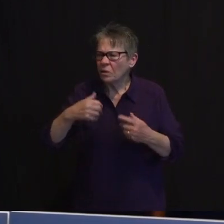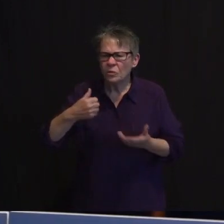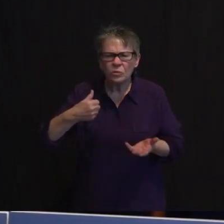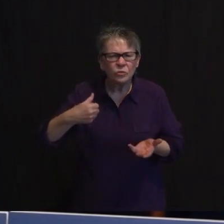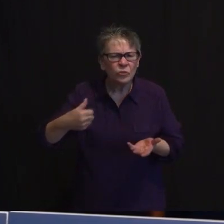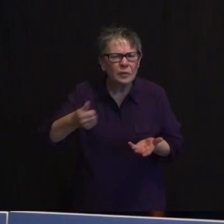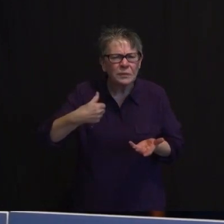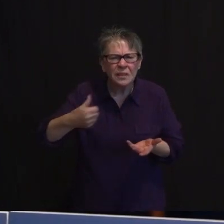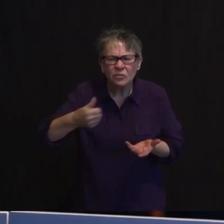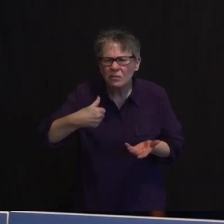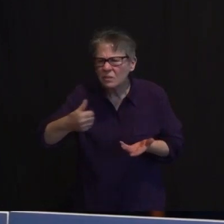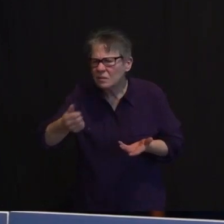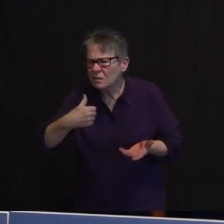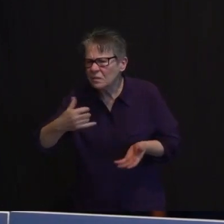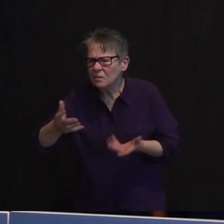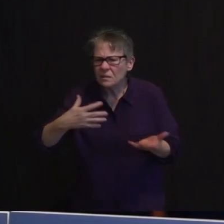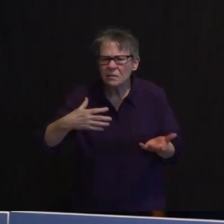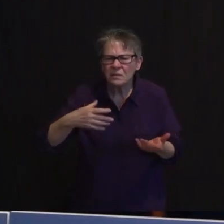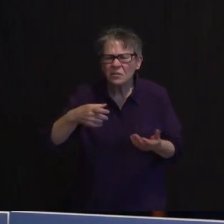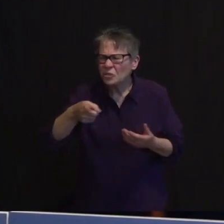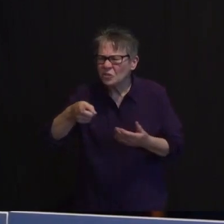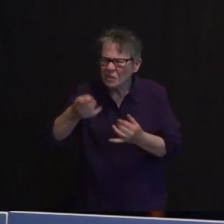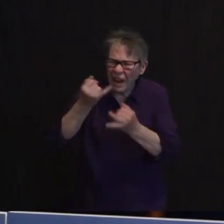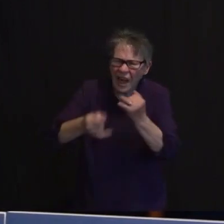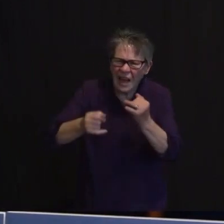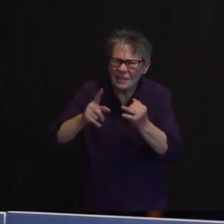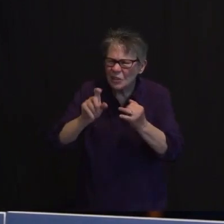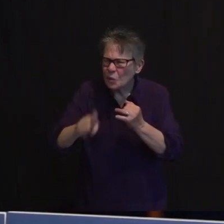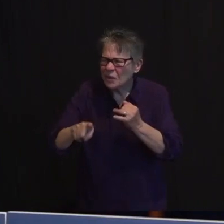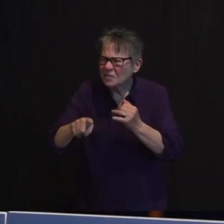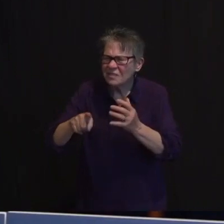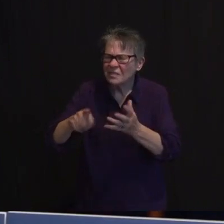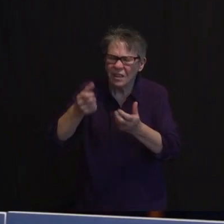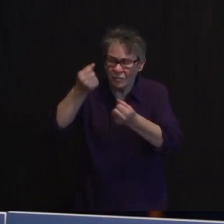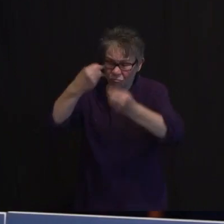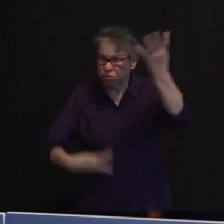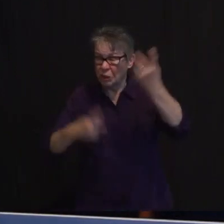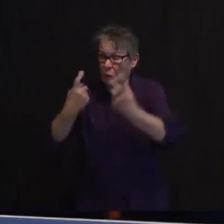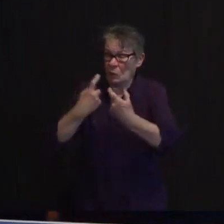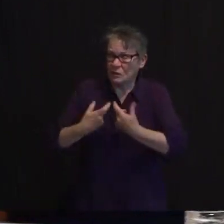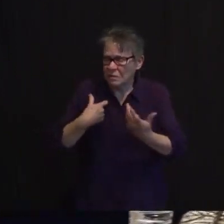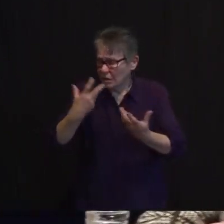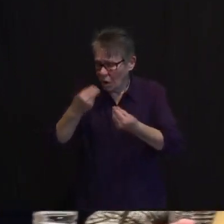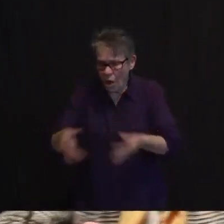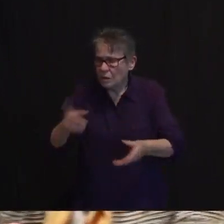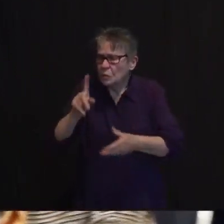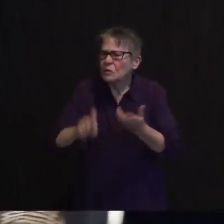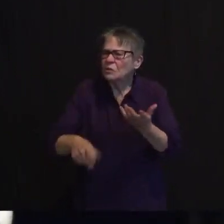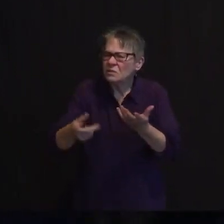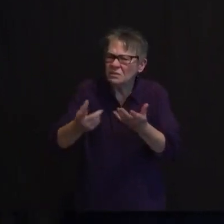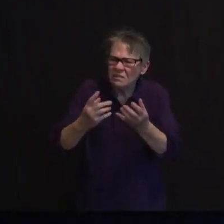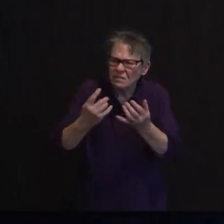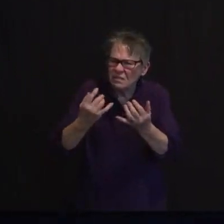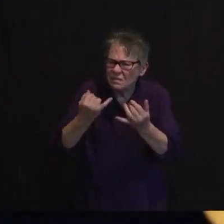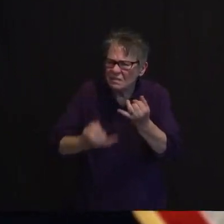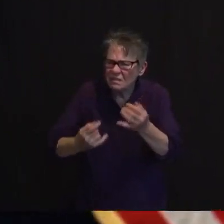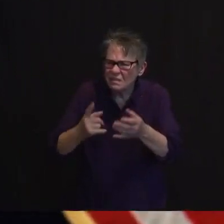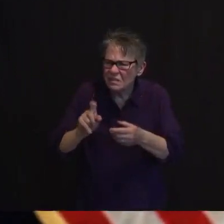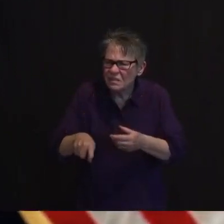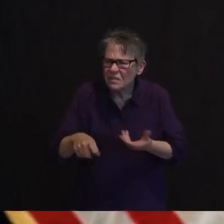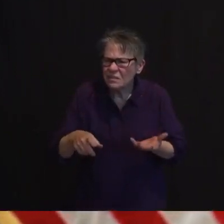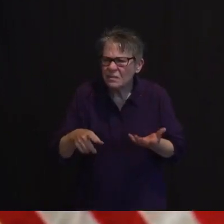last comment, I think you were going to ask that anyway, but Pat's last comments about the ambulance capacity and are people showing up at the hospital,